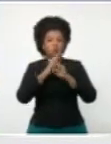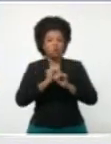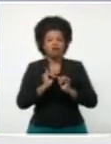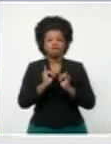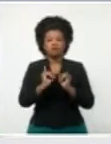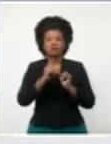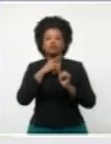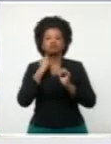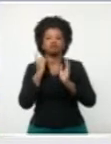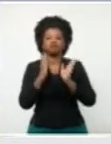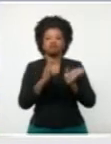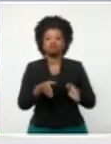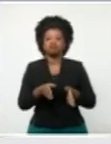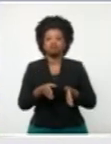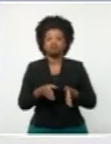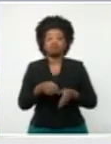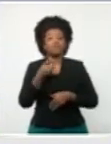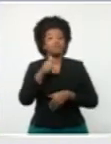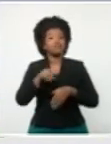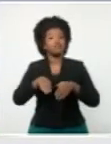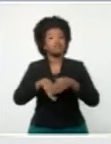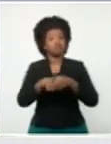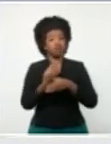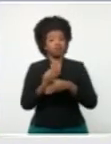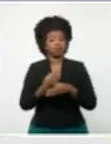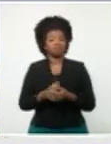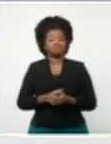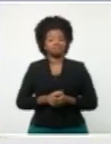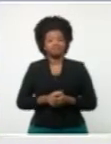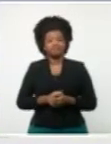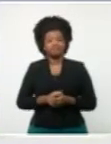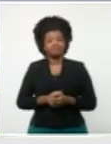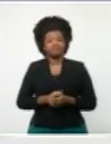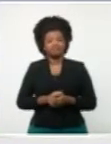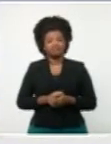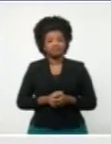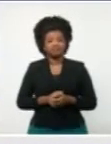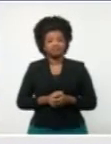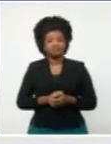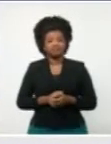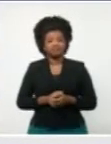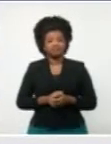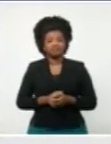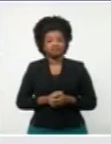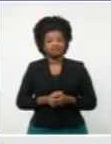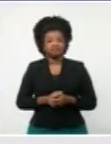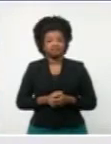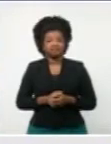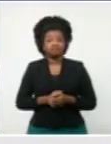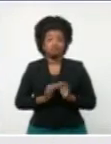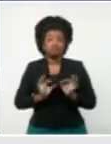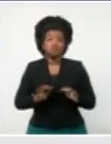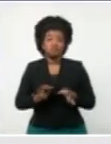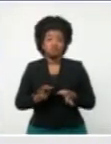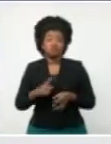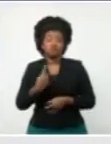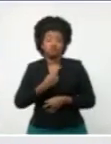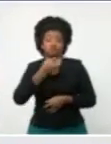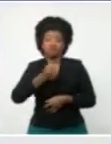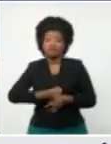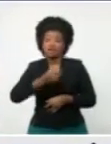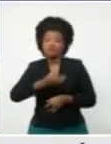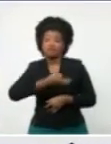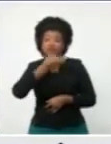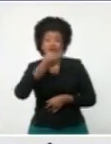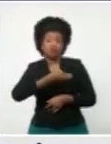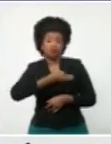death caused by COVID 19 in our country. This expresses what we always say,